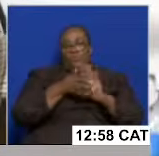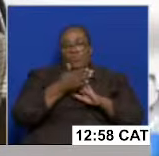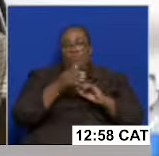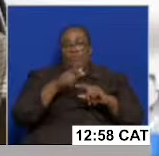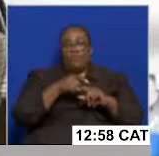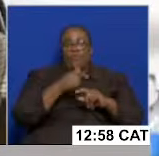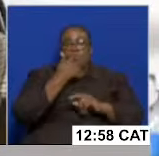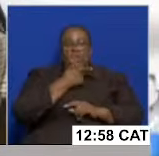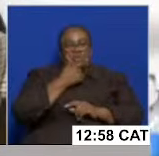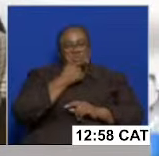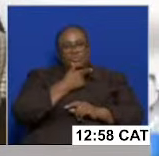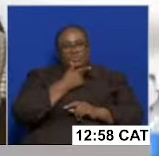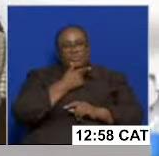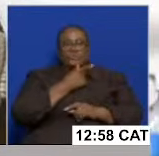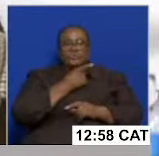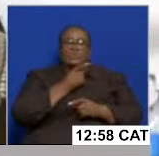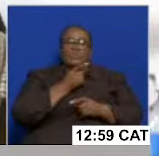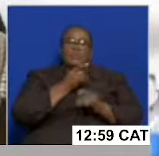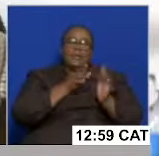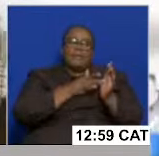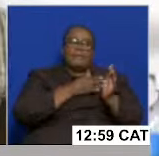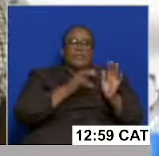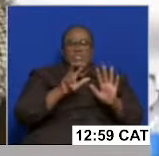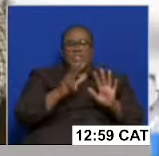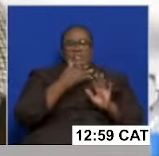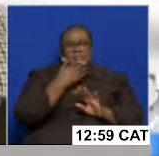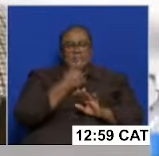page 8, please, right at the bottom of page 8.